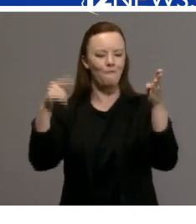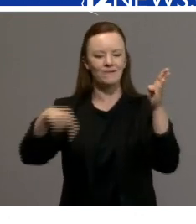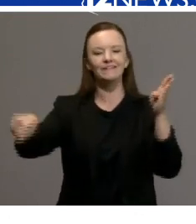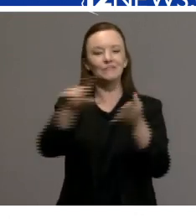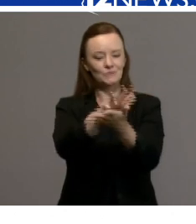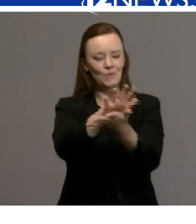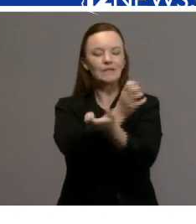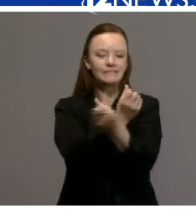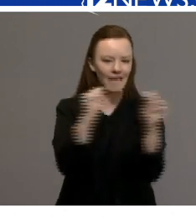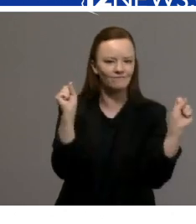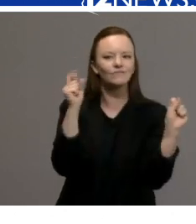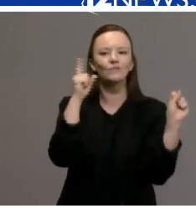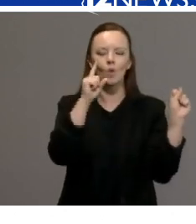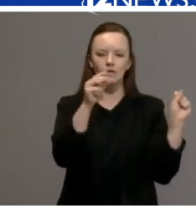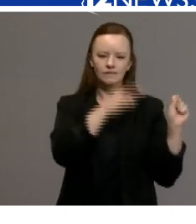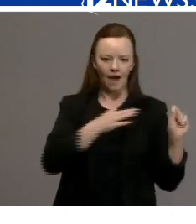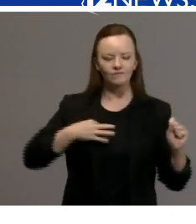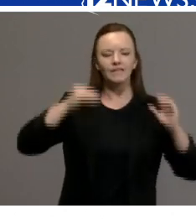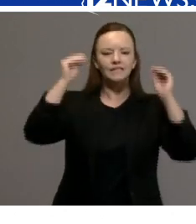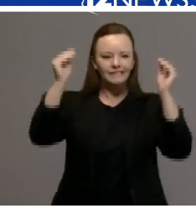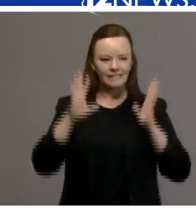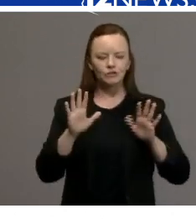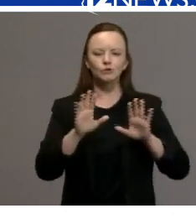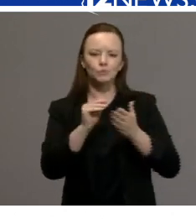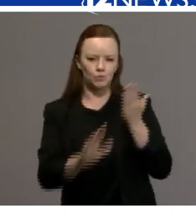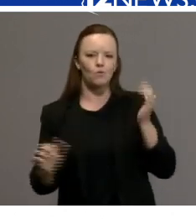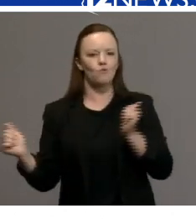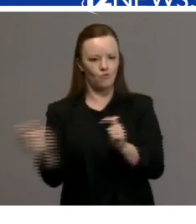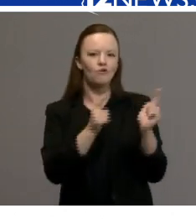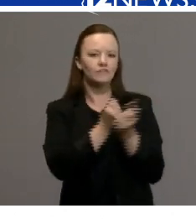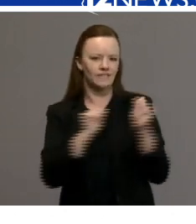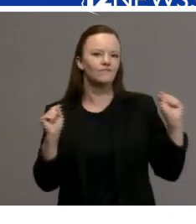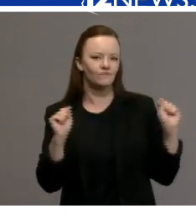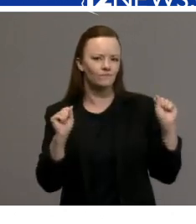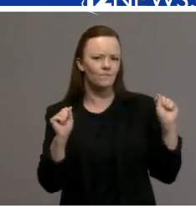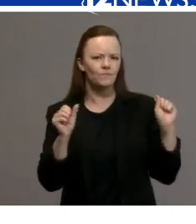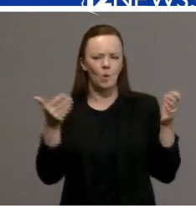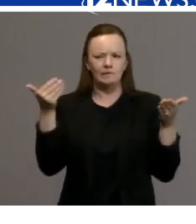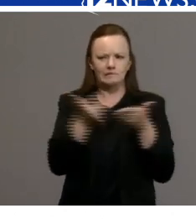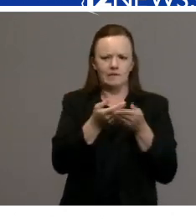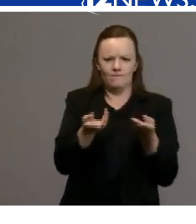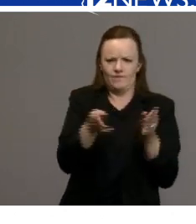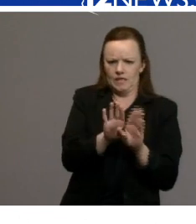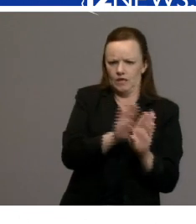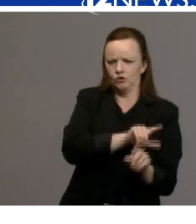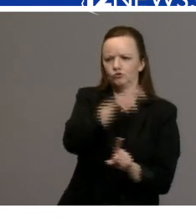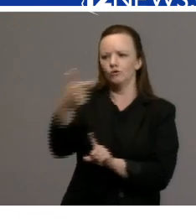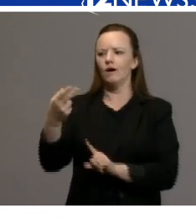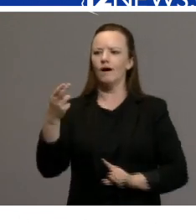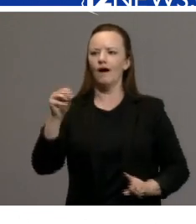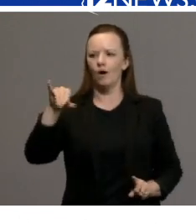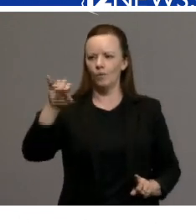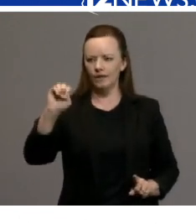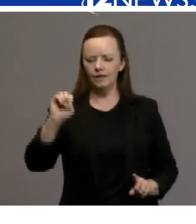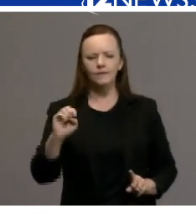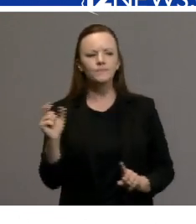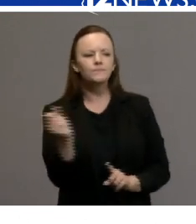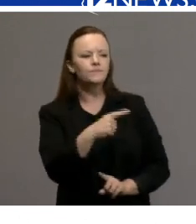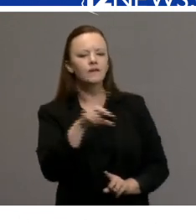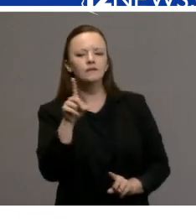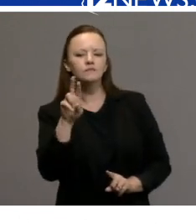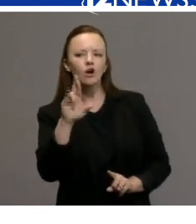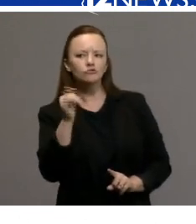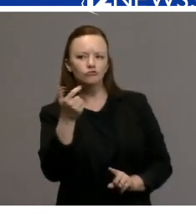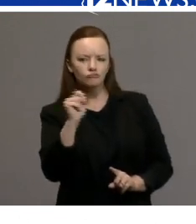Okay, thank you. To wrap it up here, we'll go back to Howard. Dr. Chris, I just want to make sure, you said in terms of reopening schools that